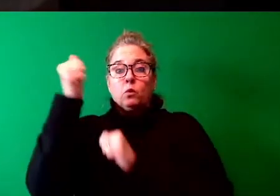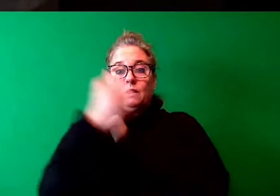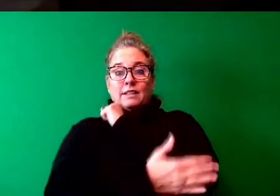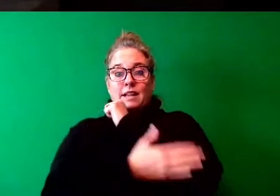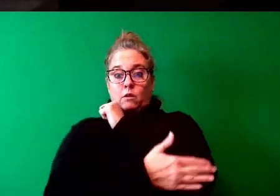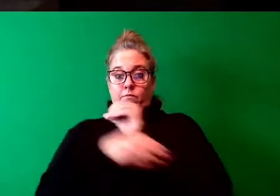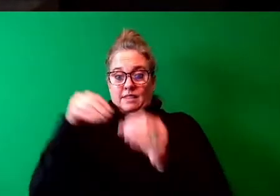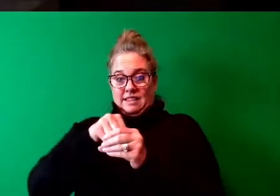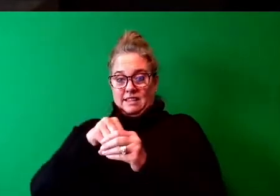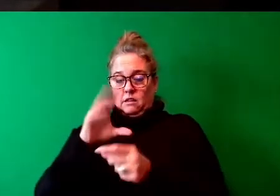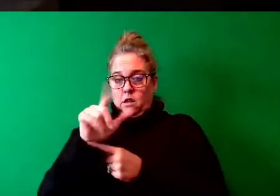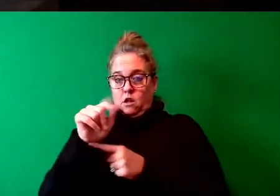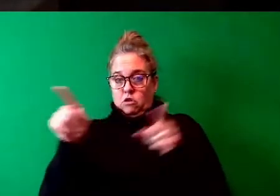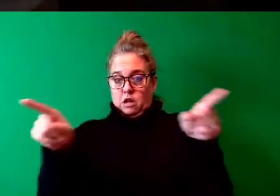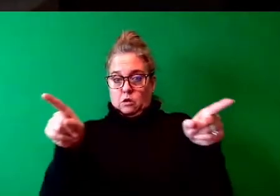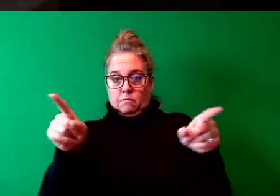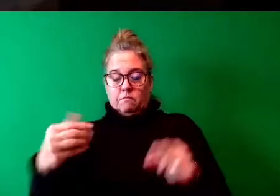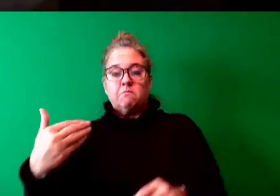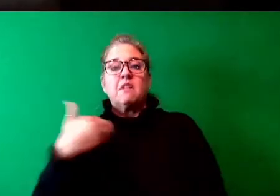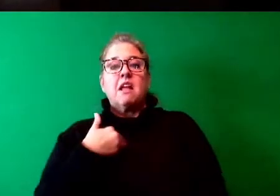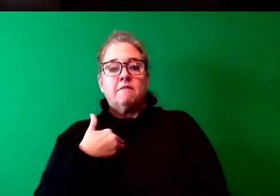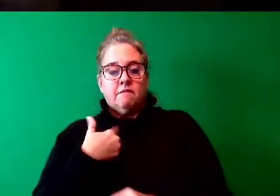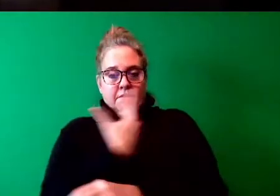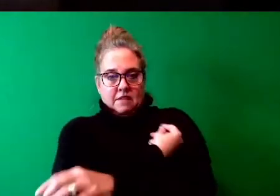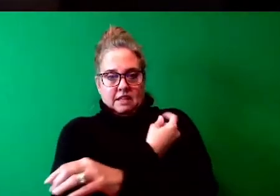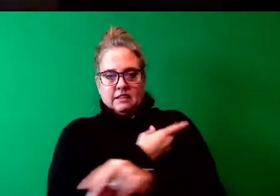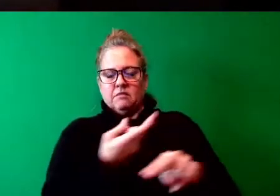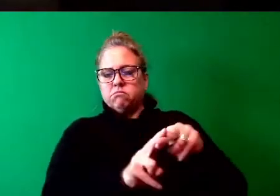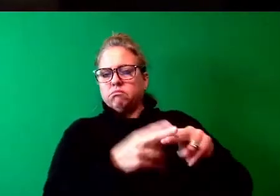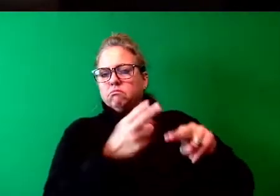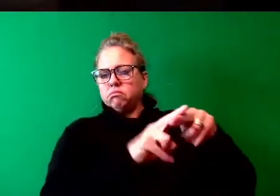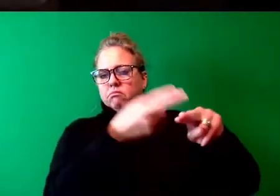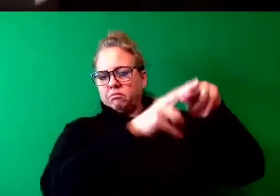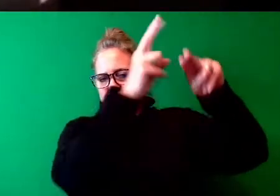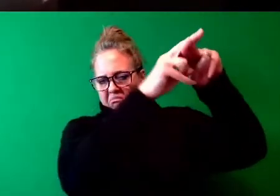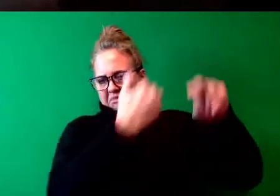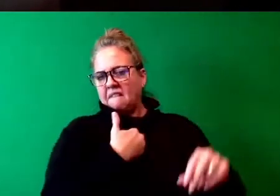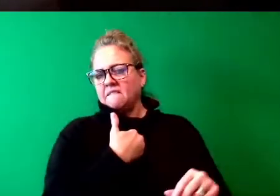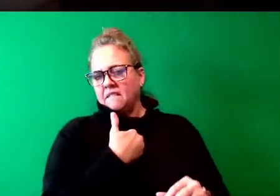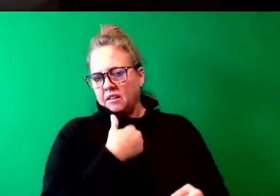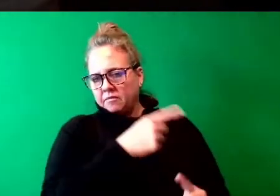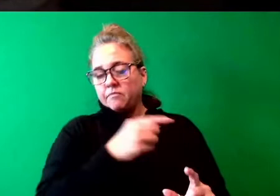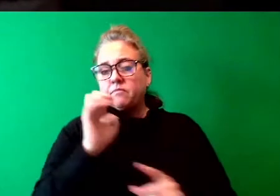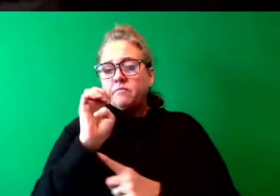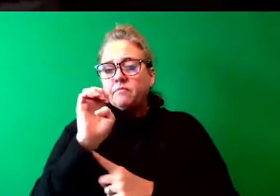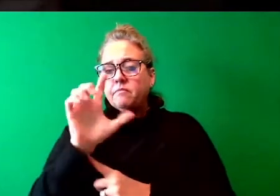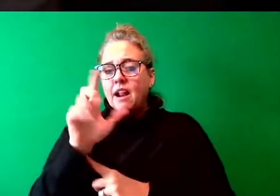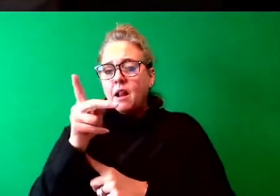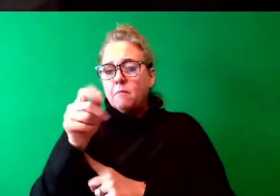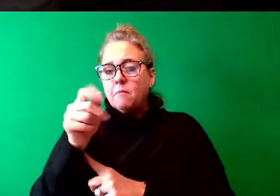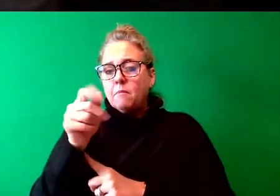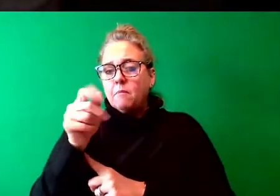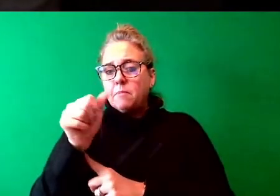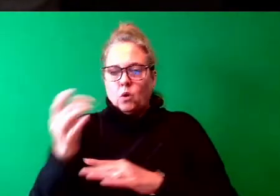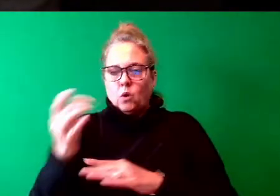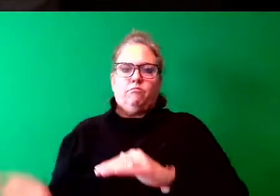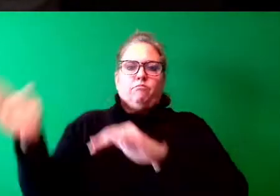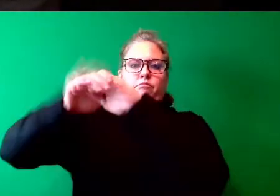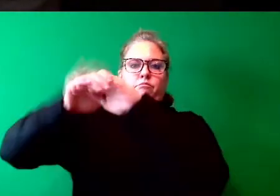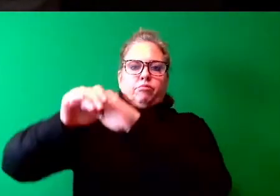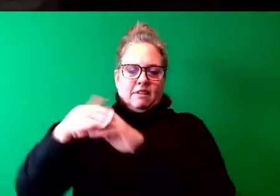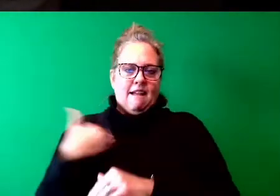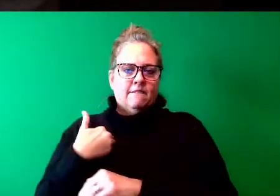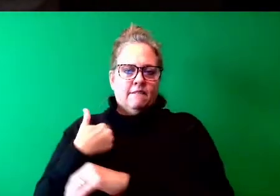in Colorado have an elevated level of vaccinations. El Paso County, again, has been stuck at that high elevated